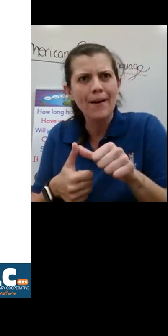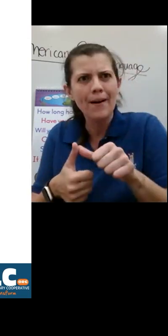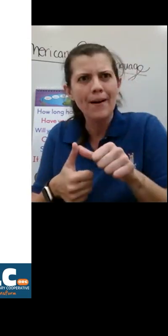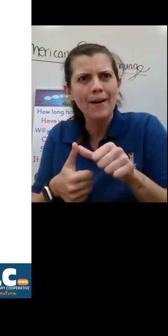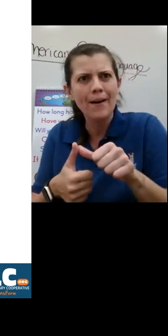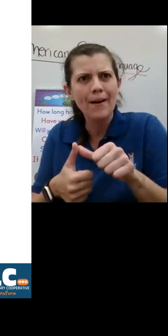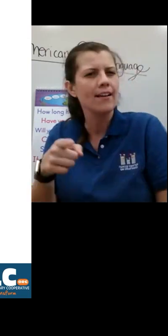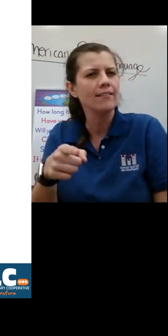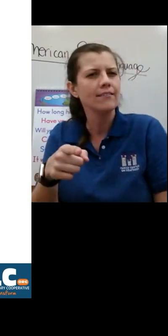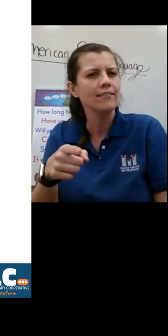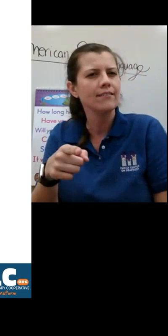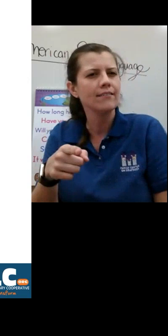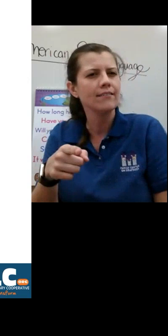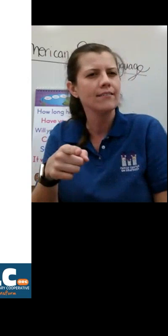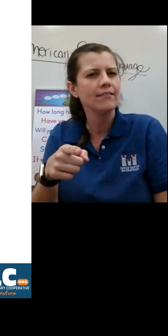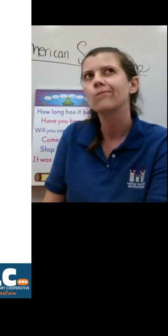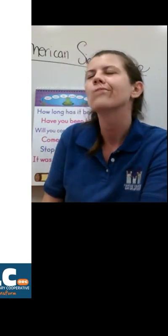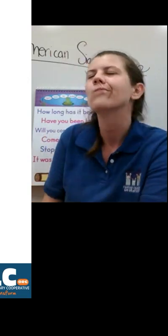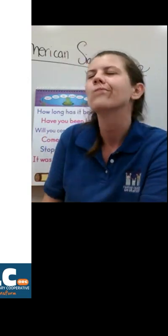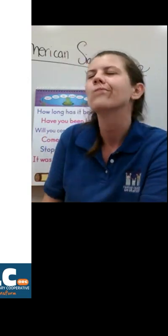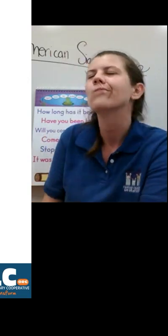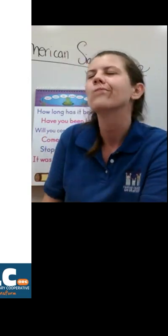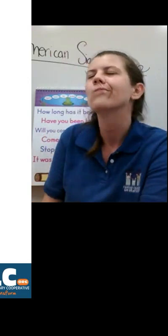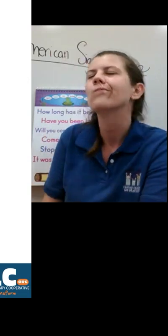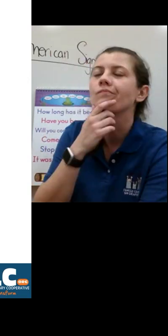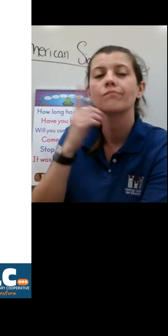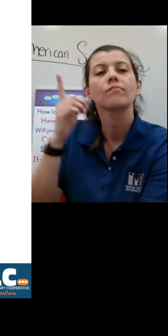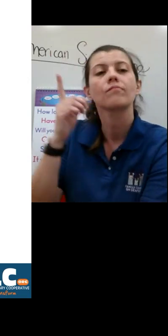you remember how to sign that?